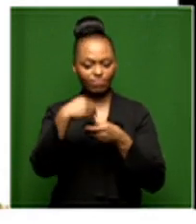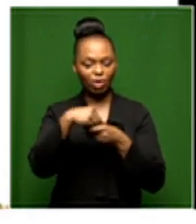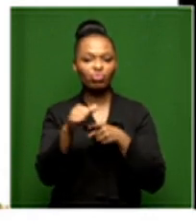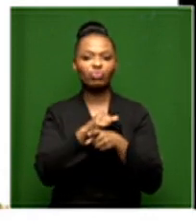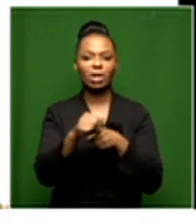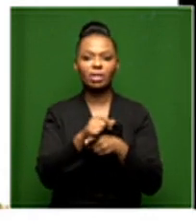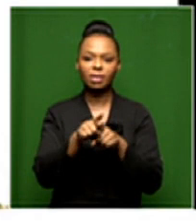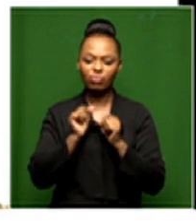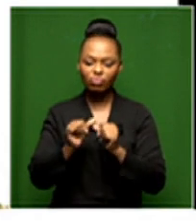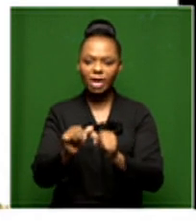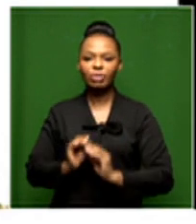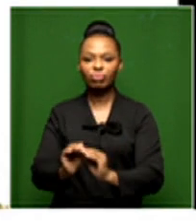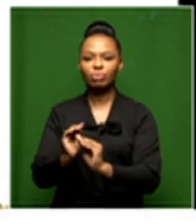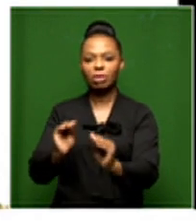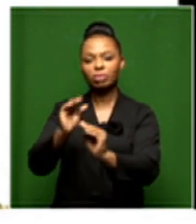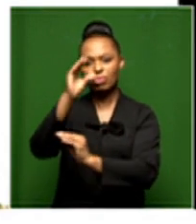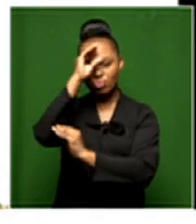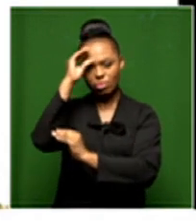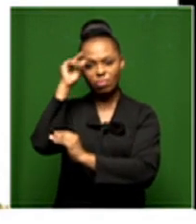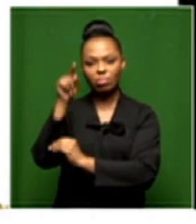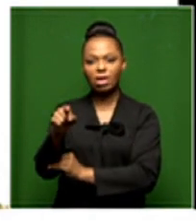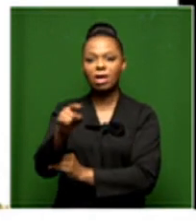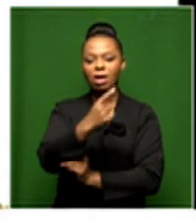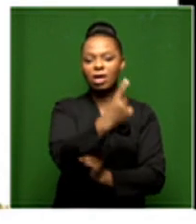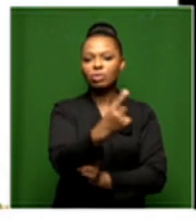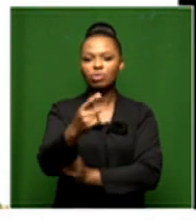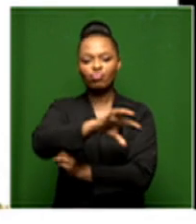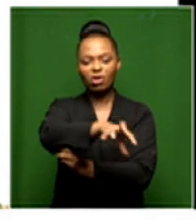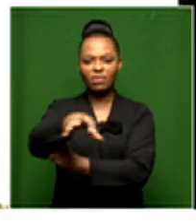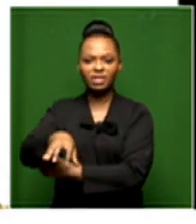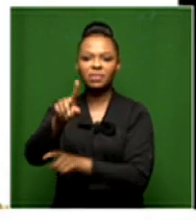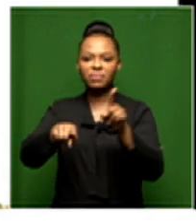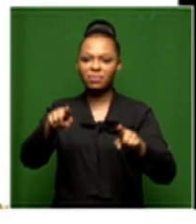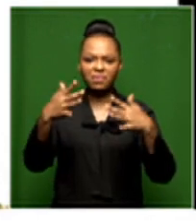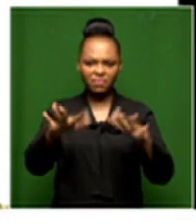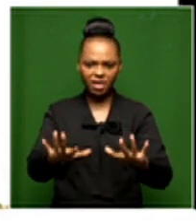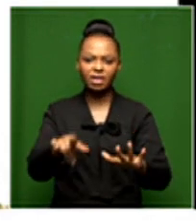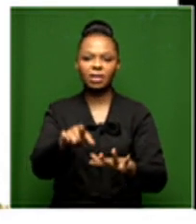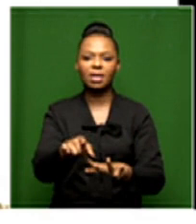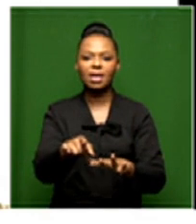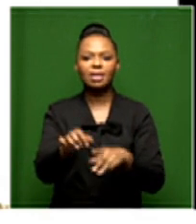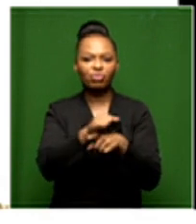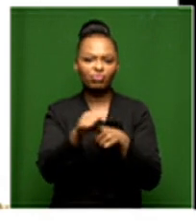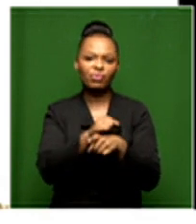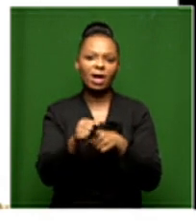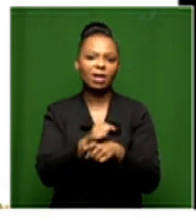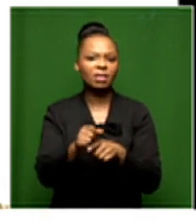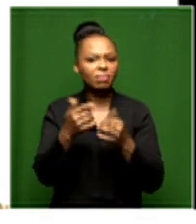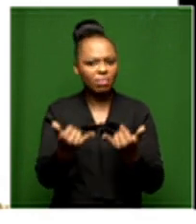training with the nurses in each of the provinces, and the training is also available virtually,